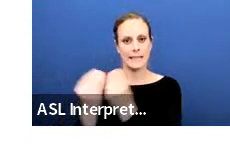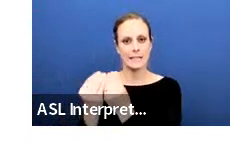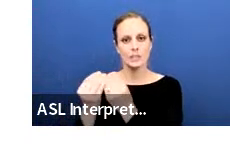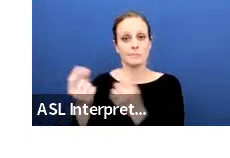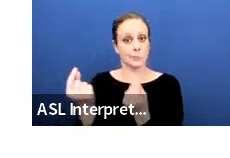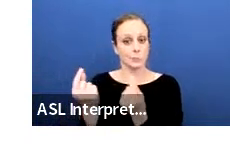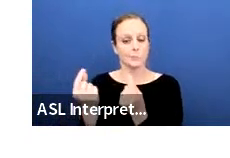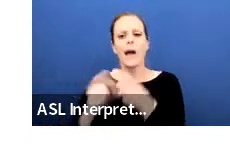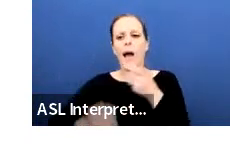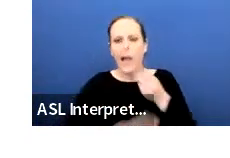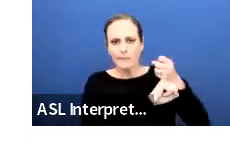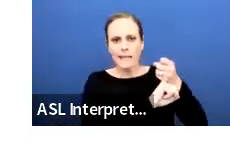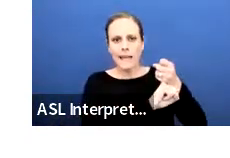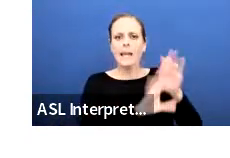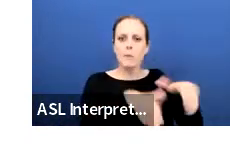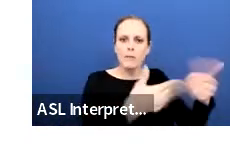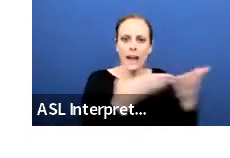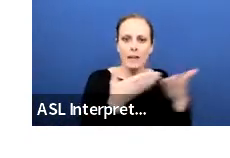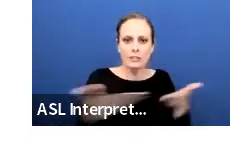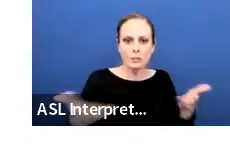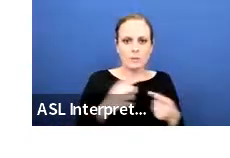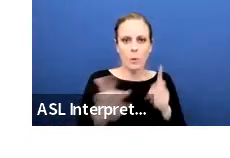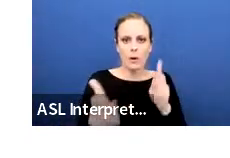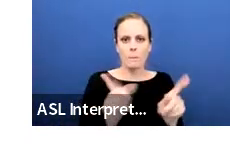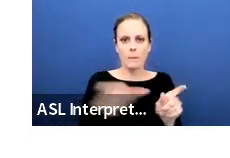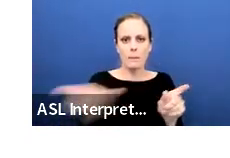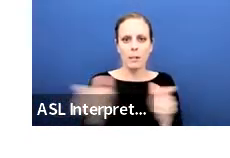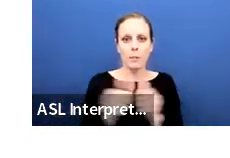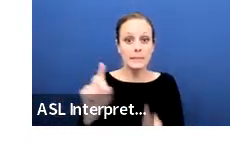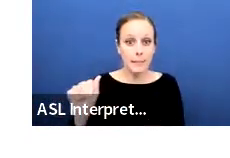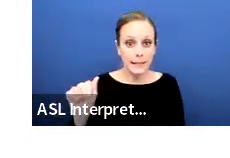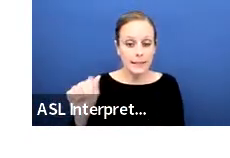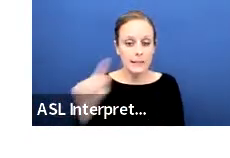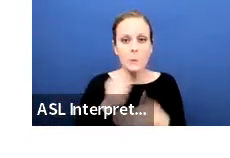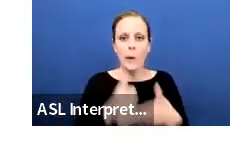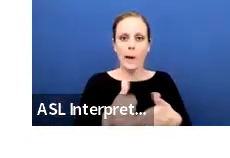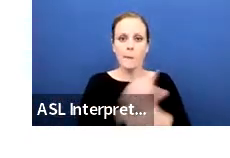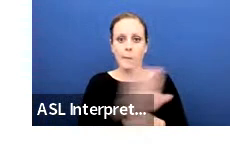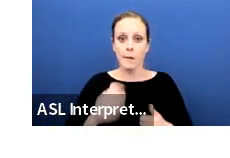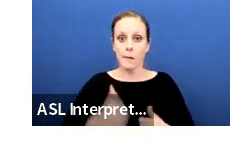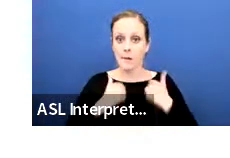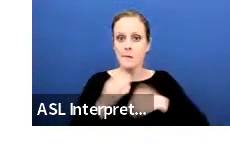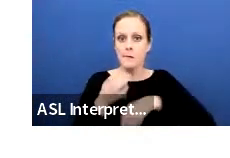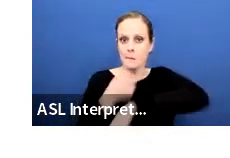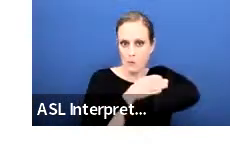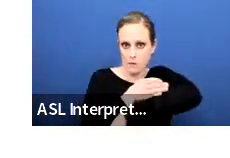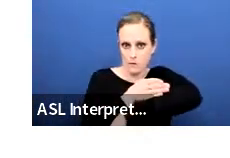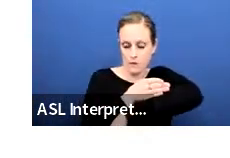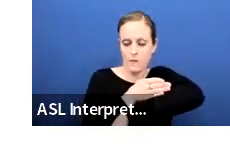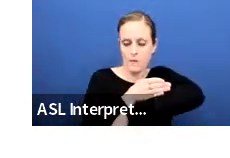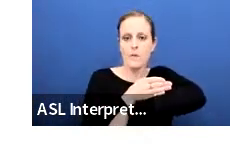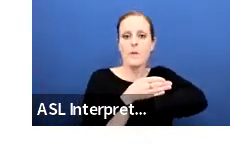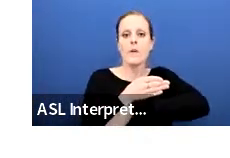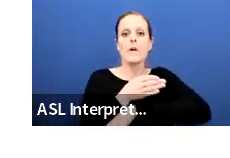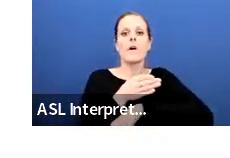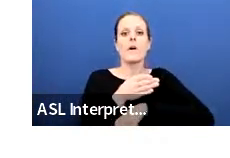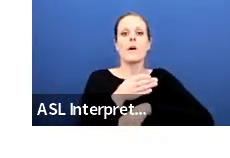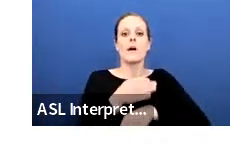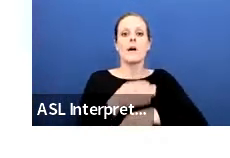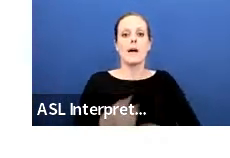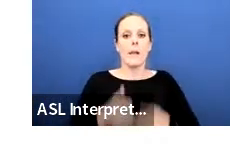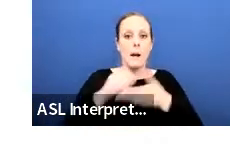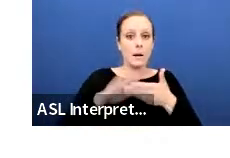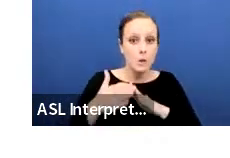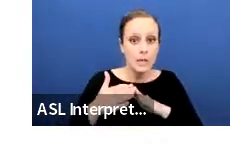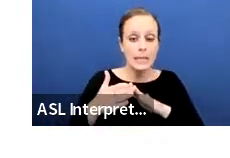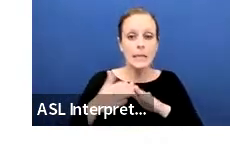provides resources for people with disabilities to help improve lives and make communities fully